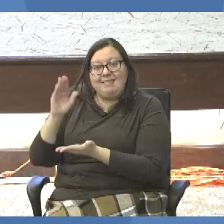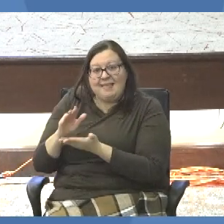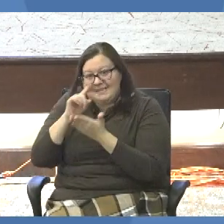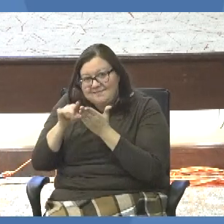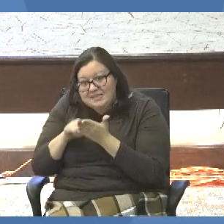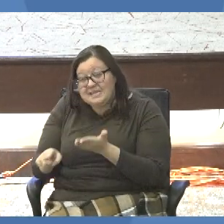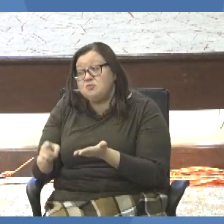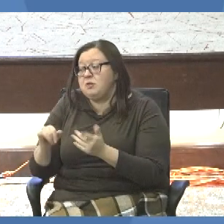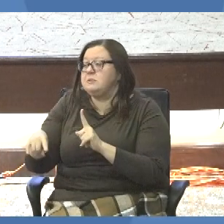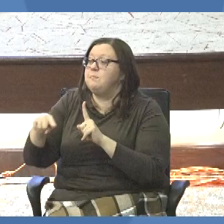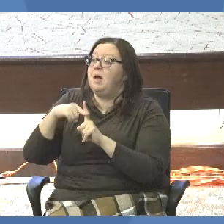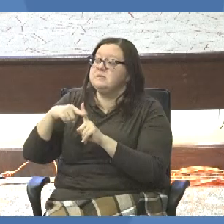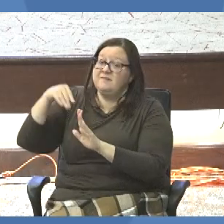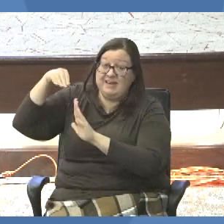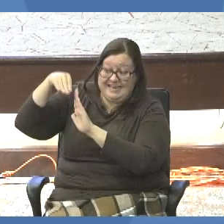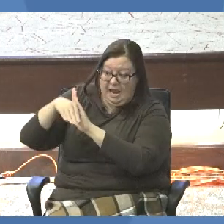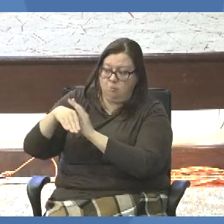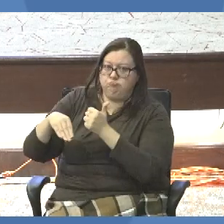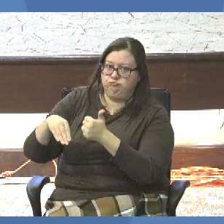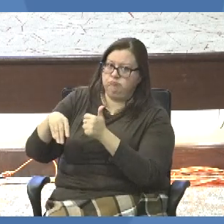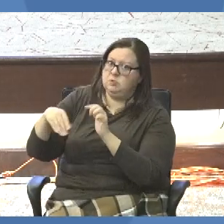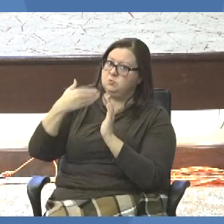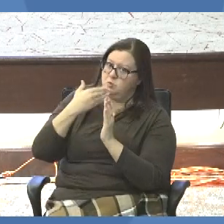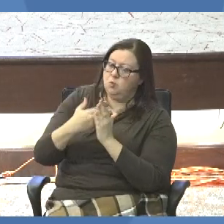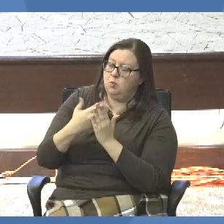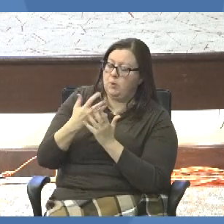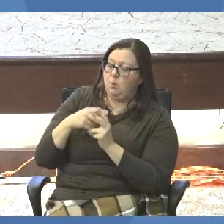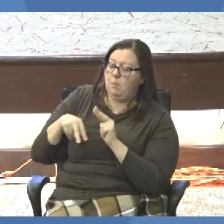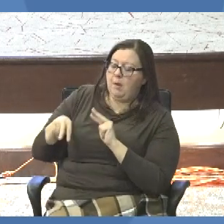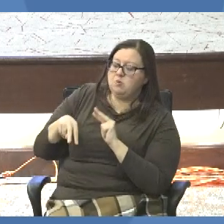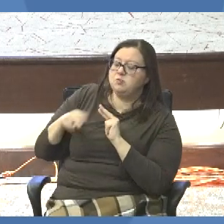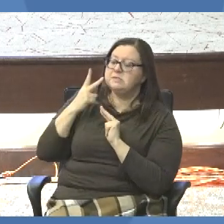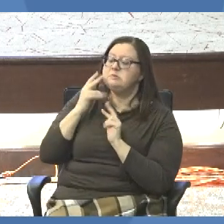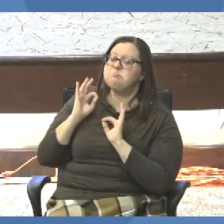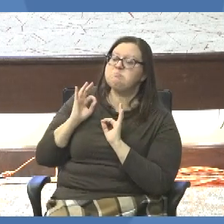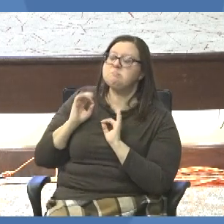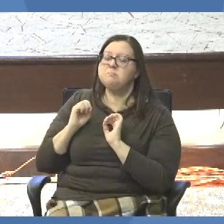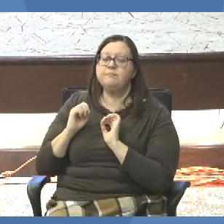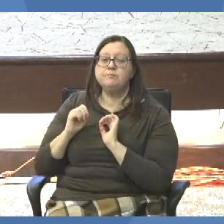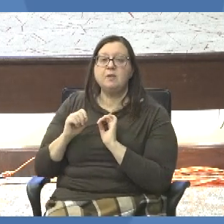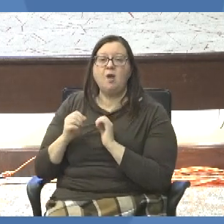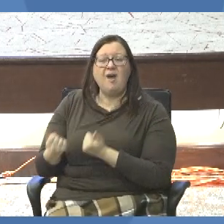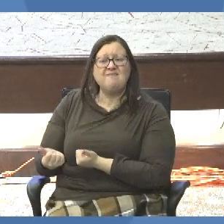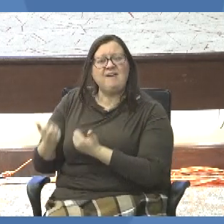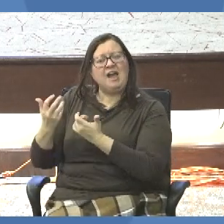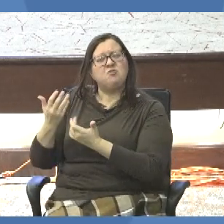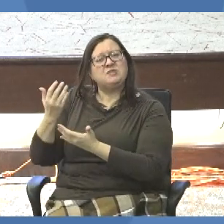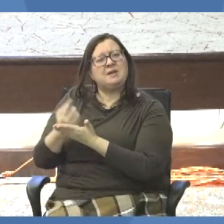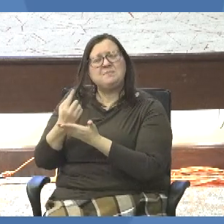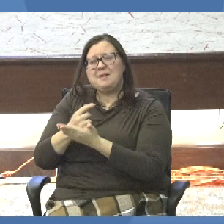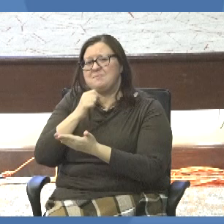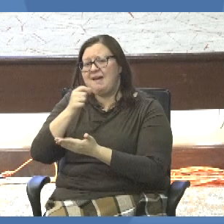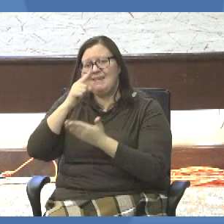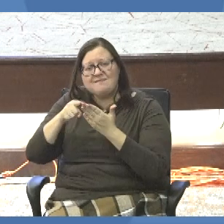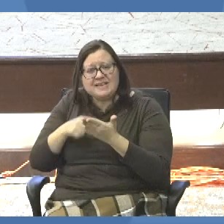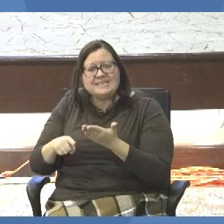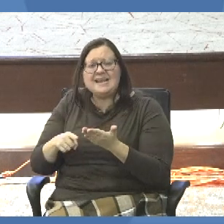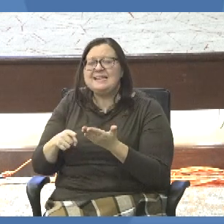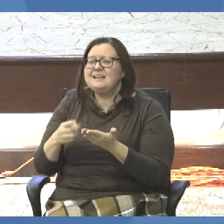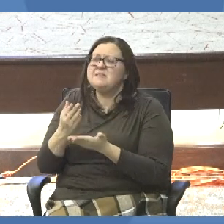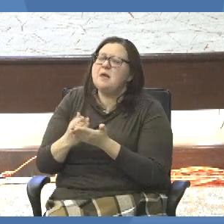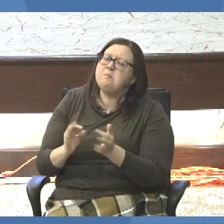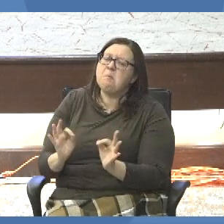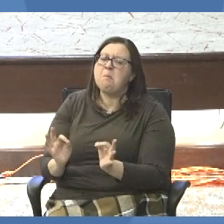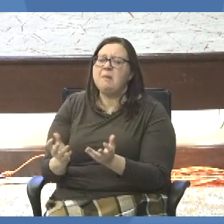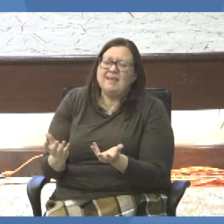positive trend for us, and we'll continue to monitor that. And so not all fires get investigated. Sometimes if it's more of a minor fire,